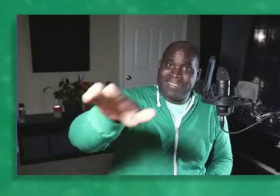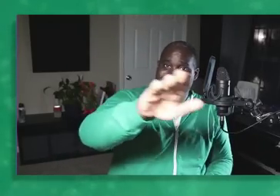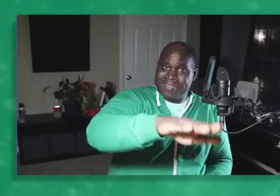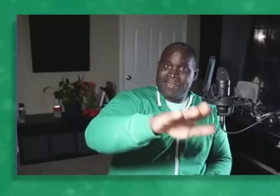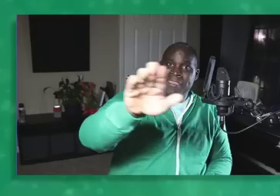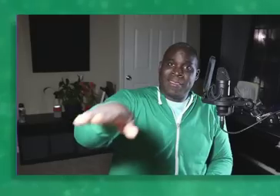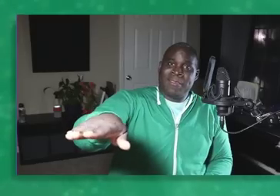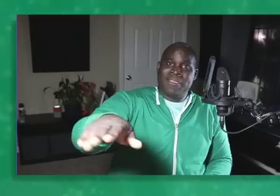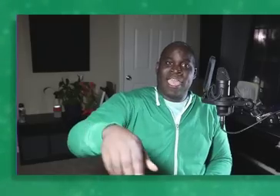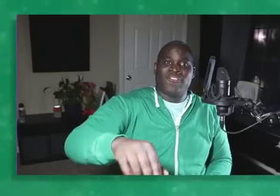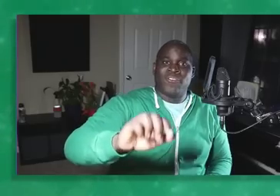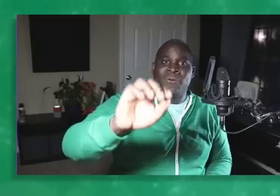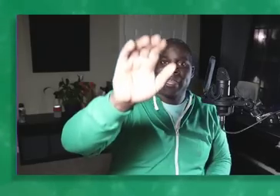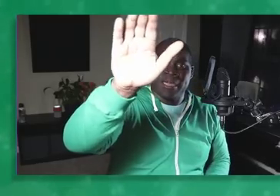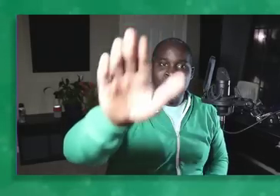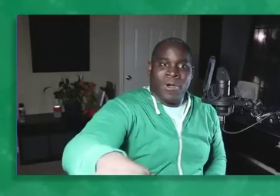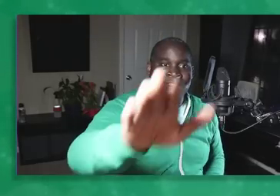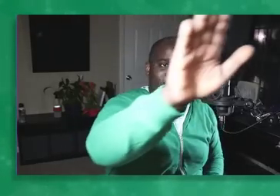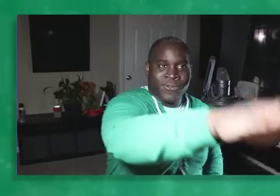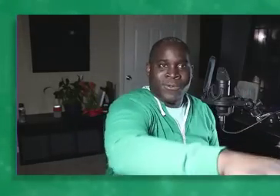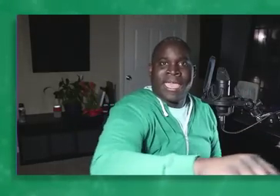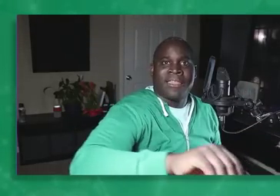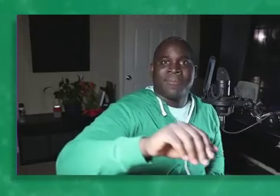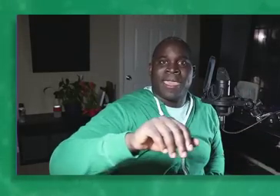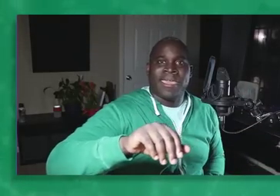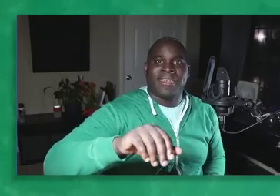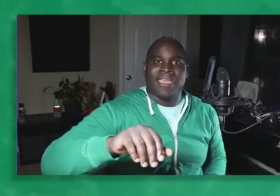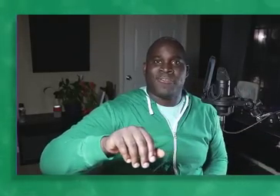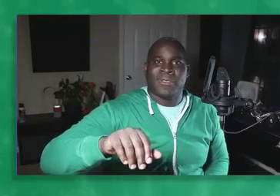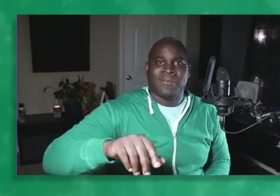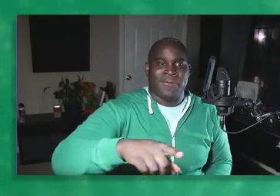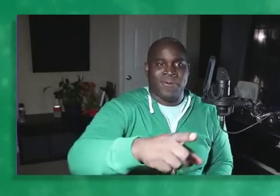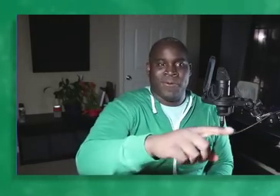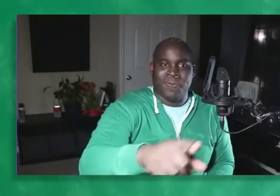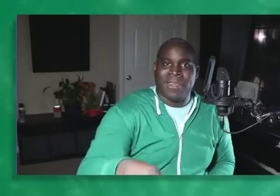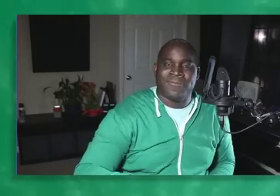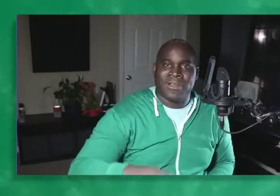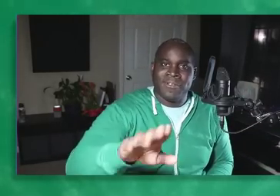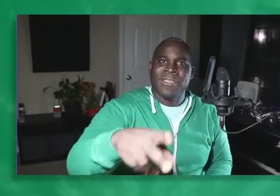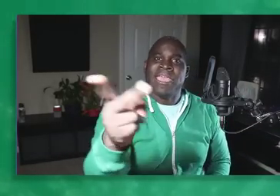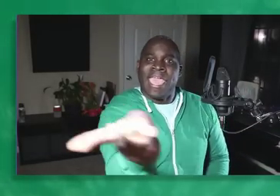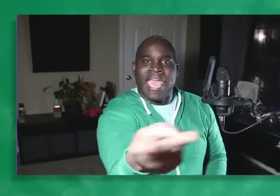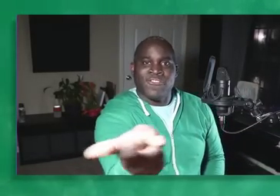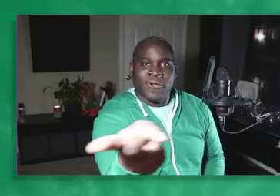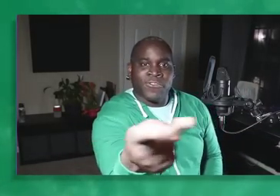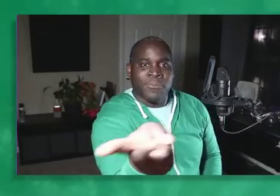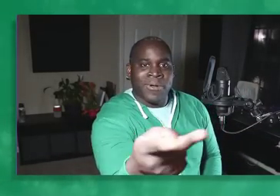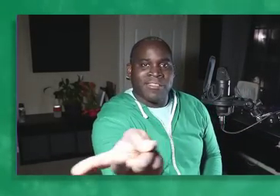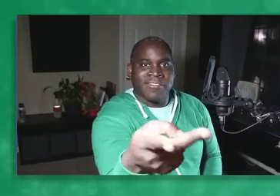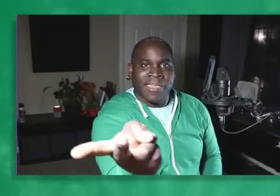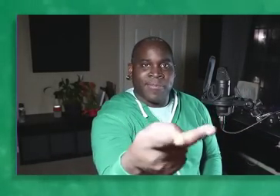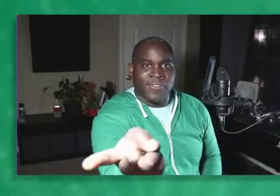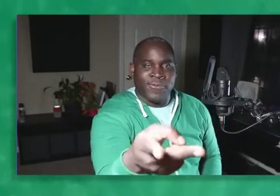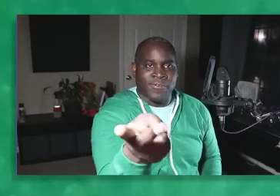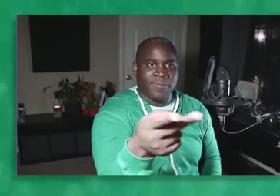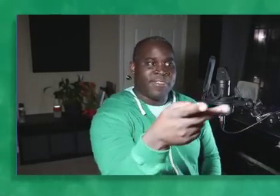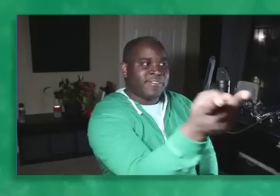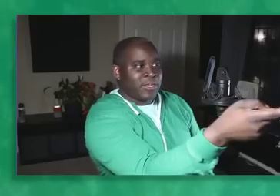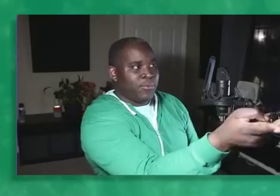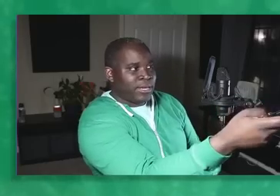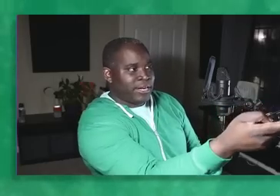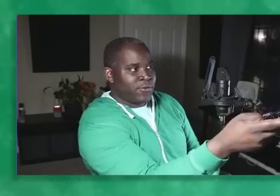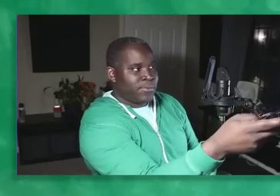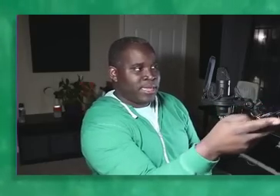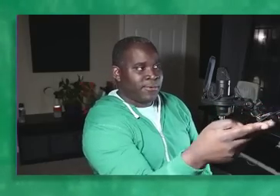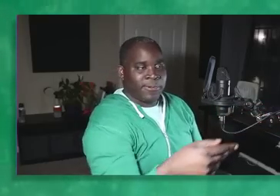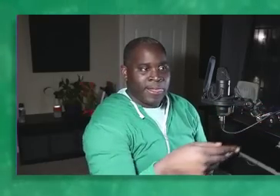kids, and she's pointing at 1, 2, Callum and Ezrin, who are right in front of her, and she also points at the two of them. This is